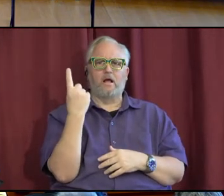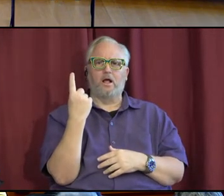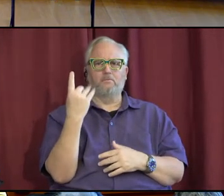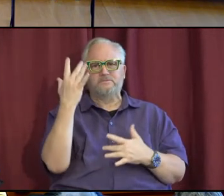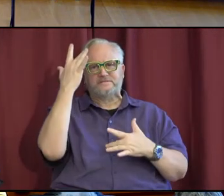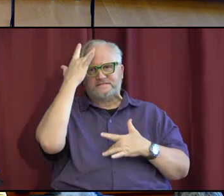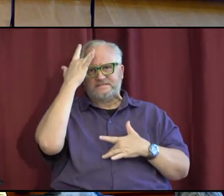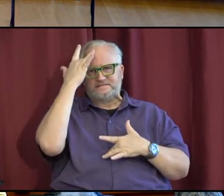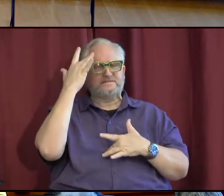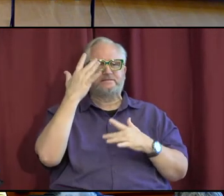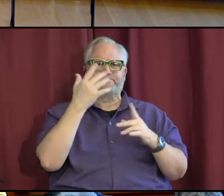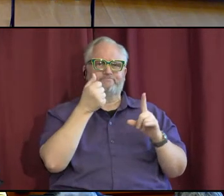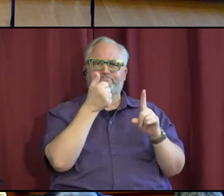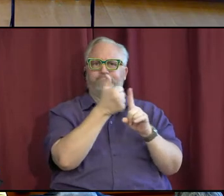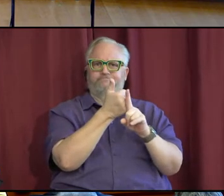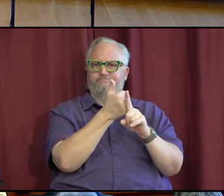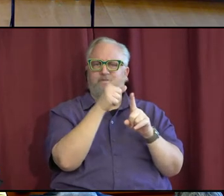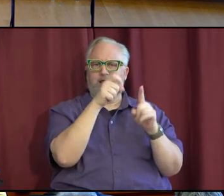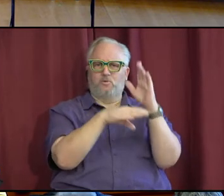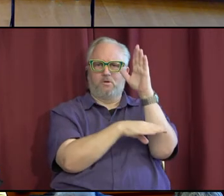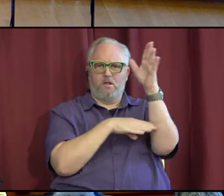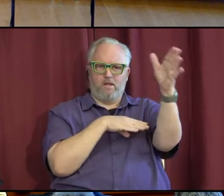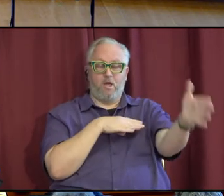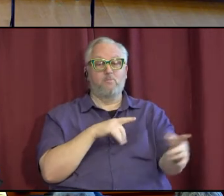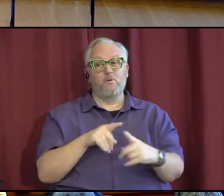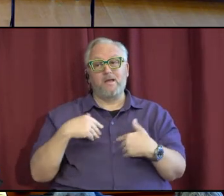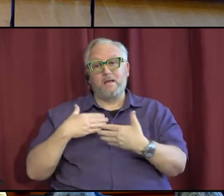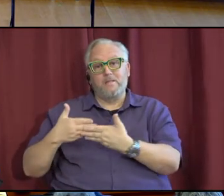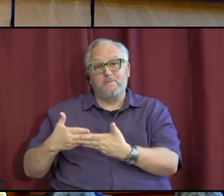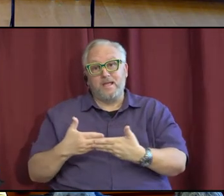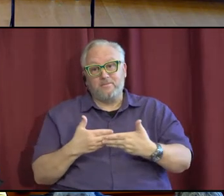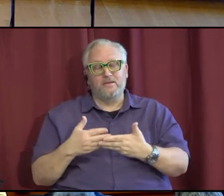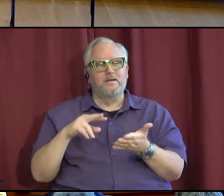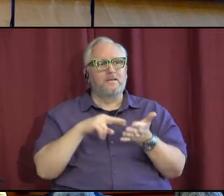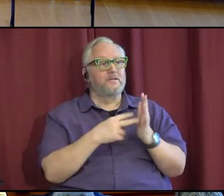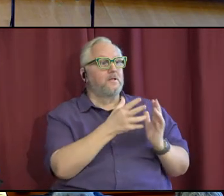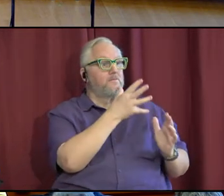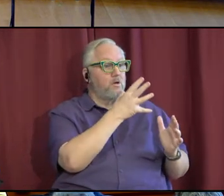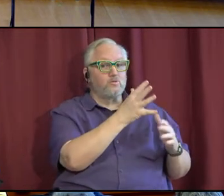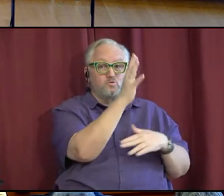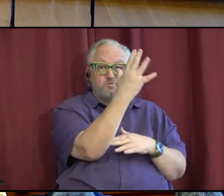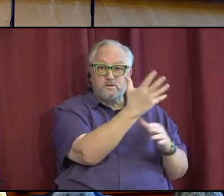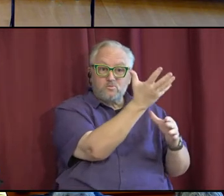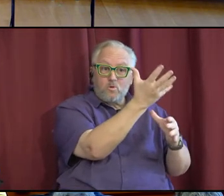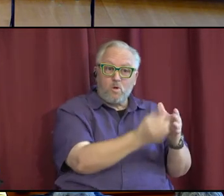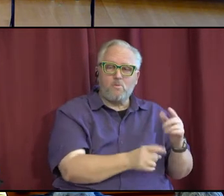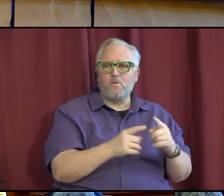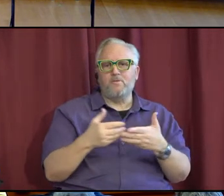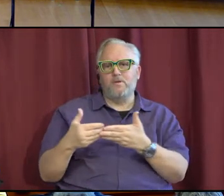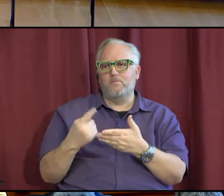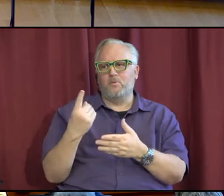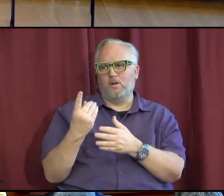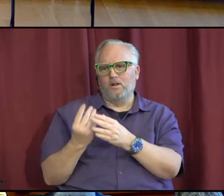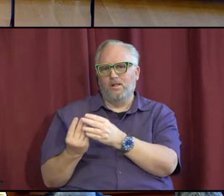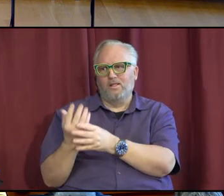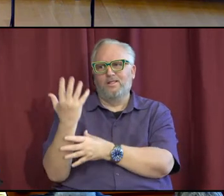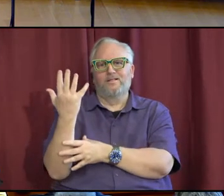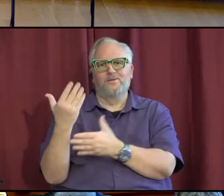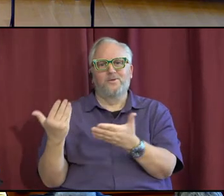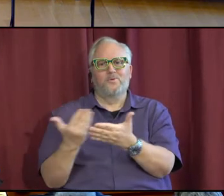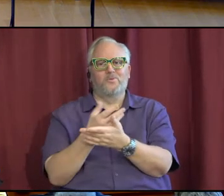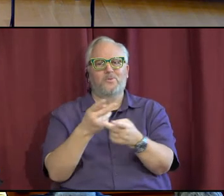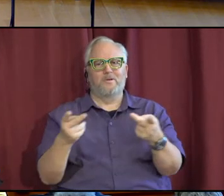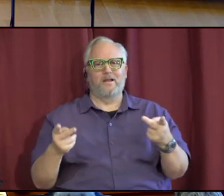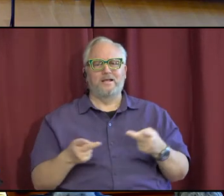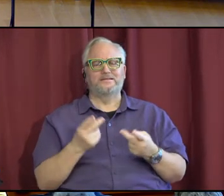to be cut down. But we had the sapling. And so it continued to grow in a new place.